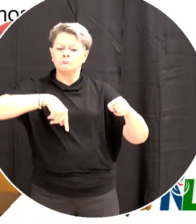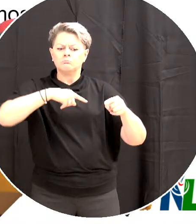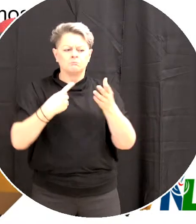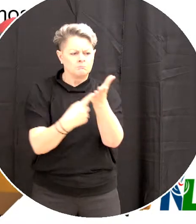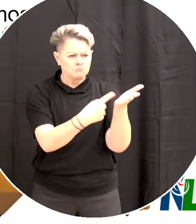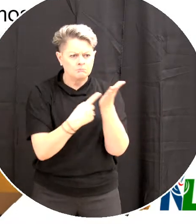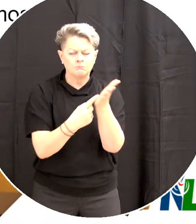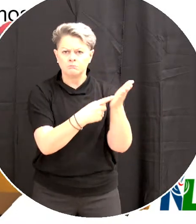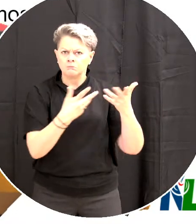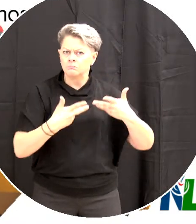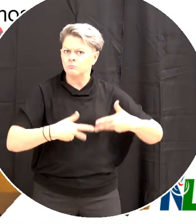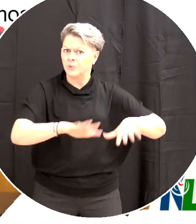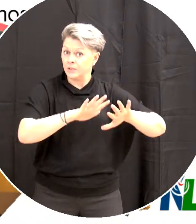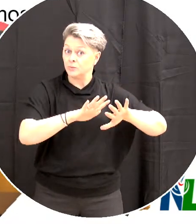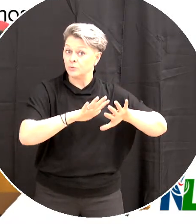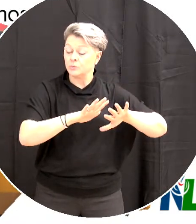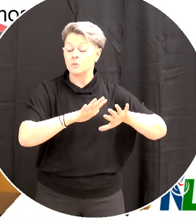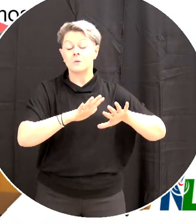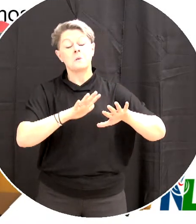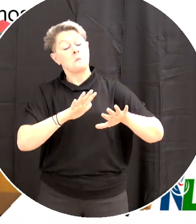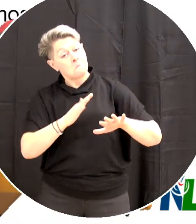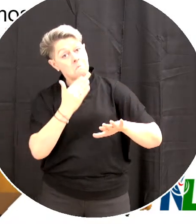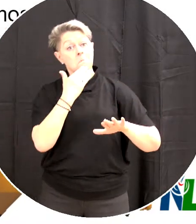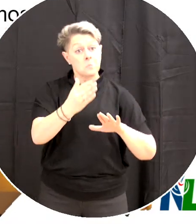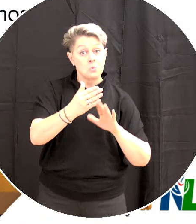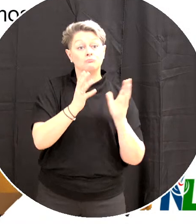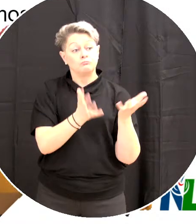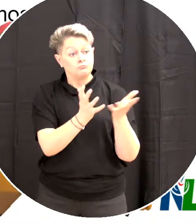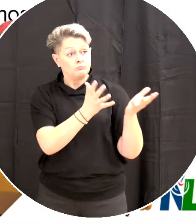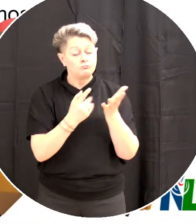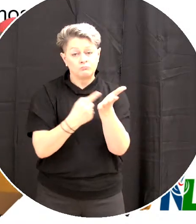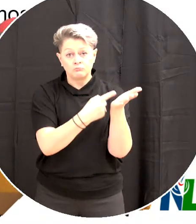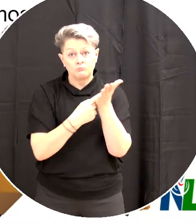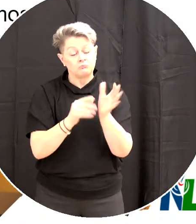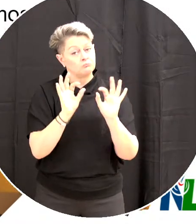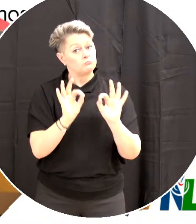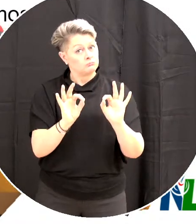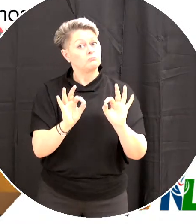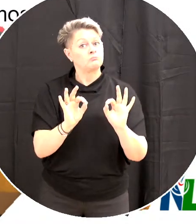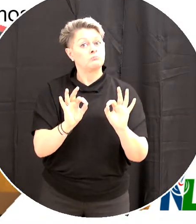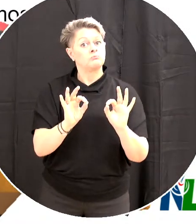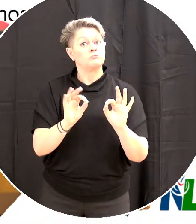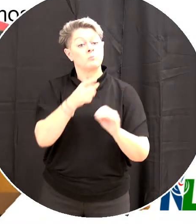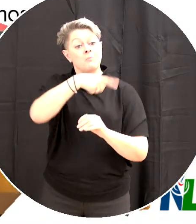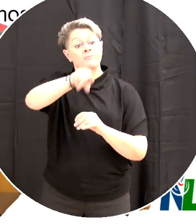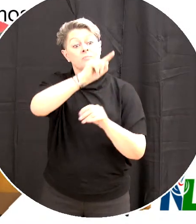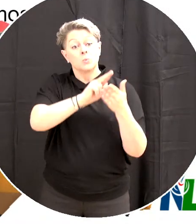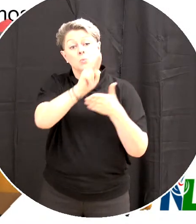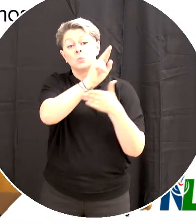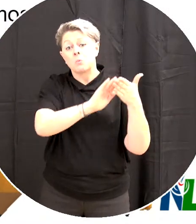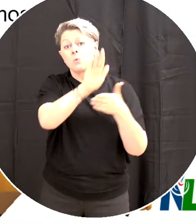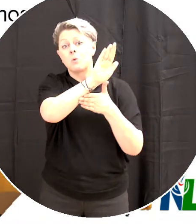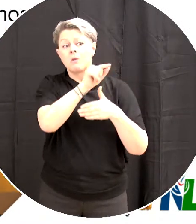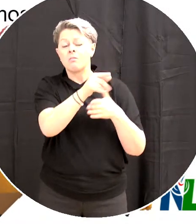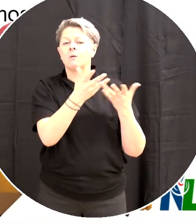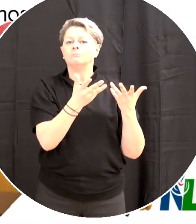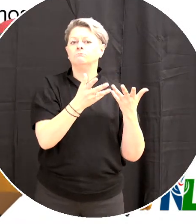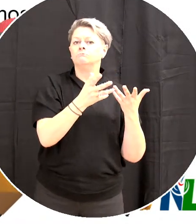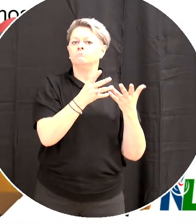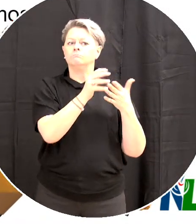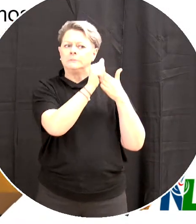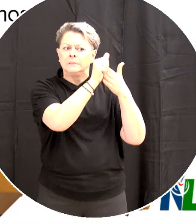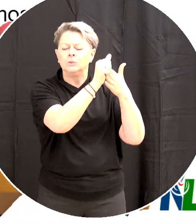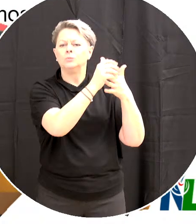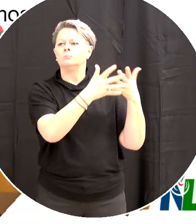grade 12. And we've had some really good conversations. The leaders of those organizations have